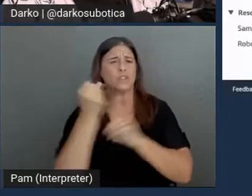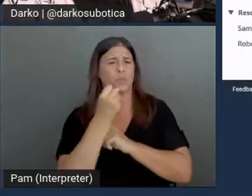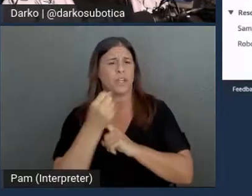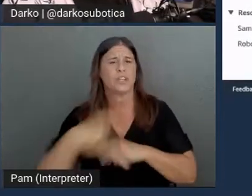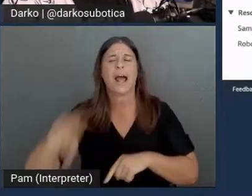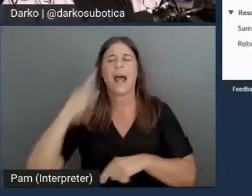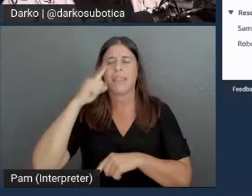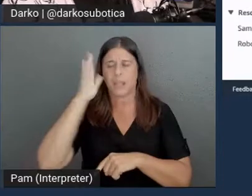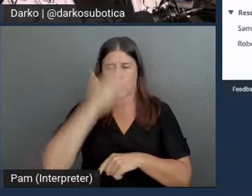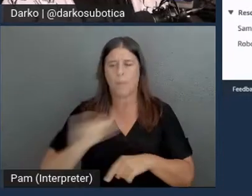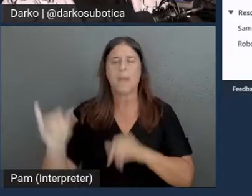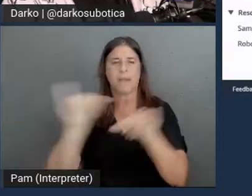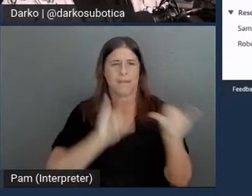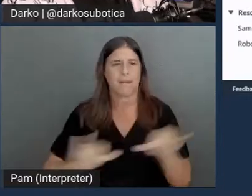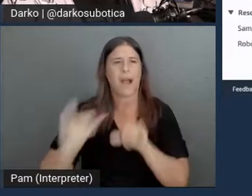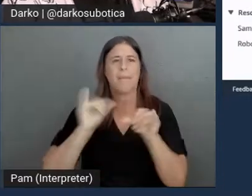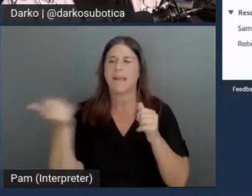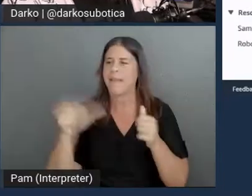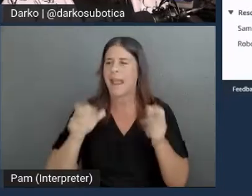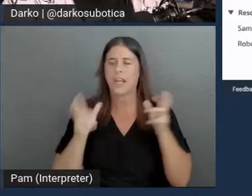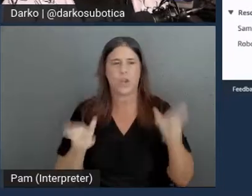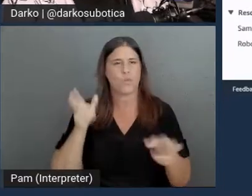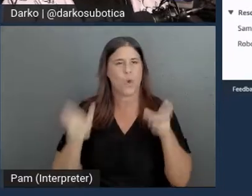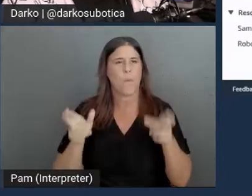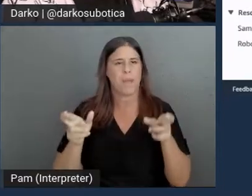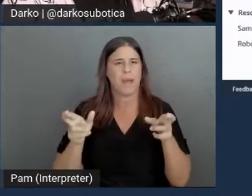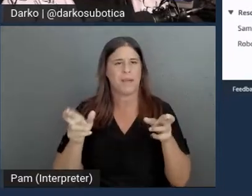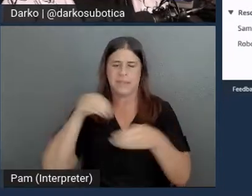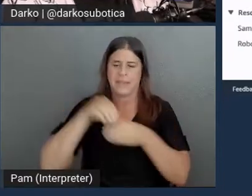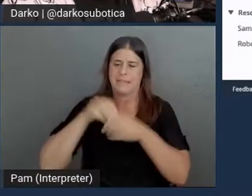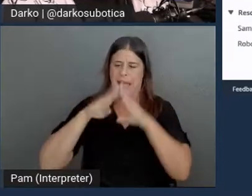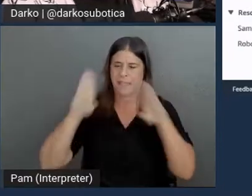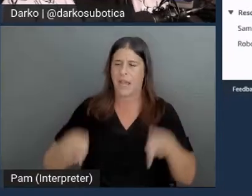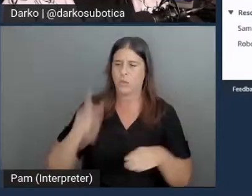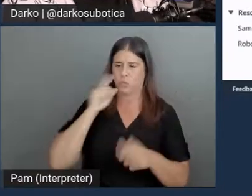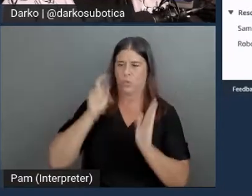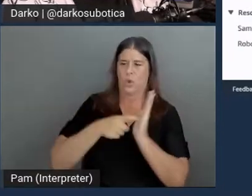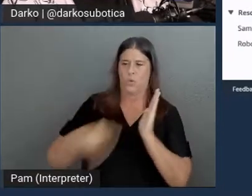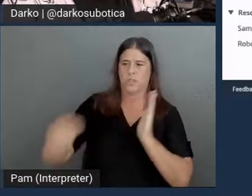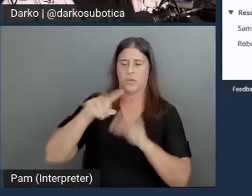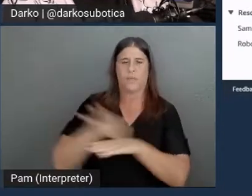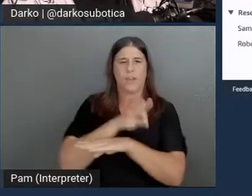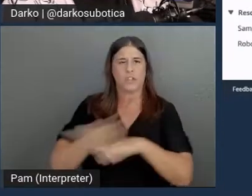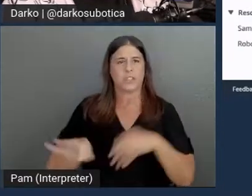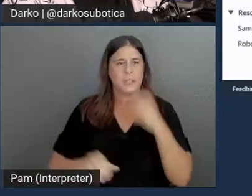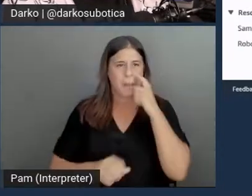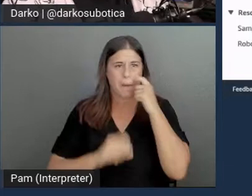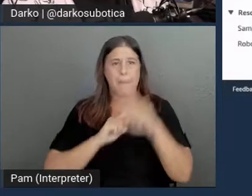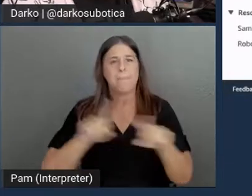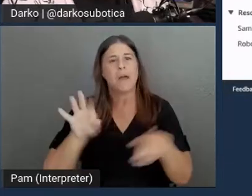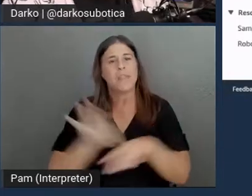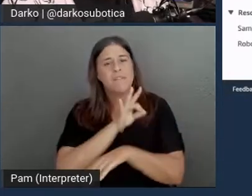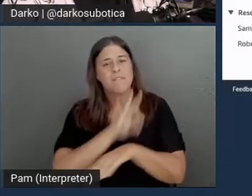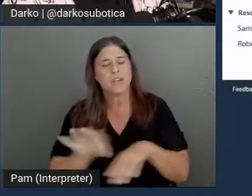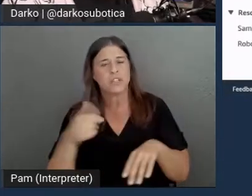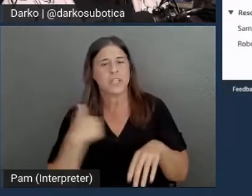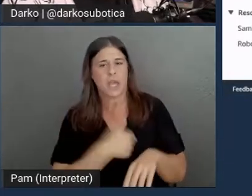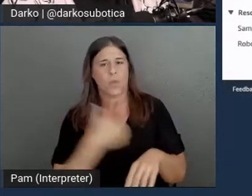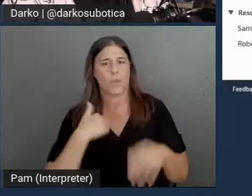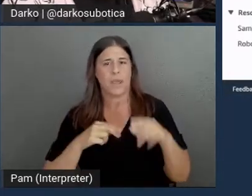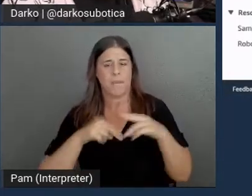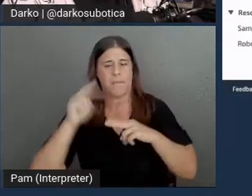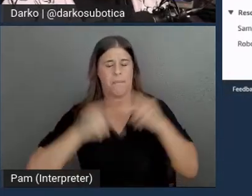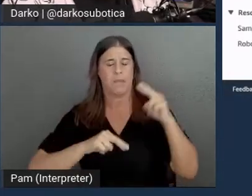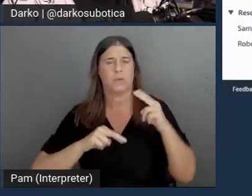issue that pretty much any robot that resides in a house is going to see. Right. But the functionality that we've built